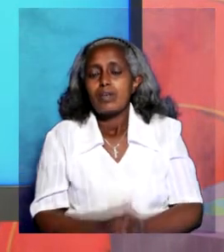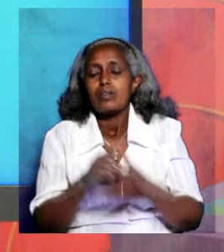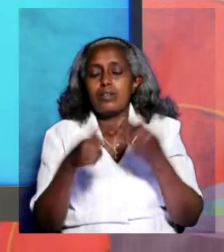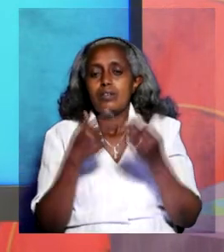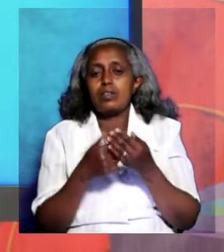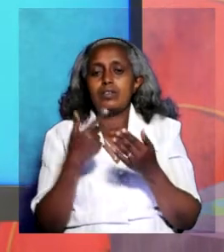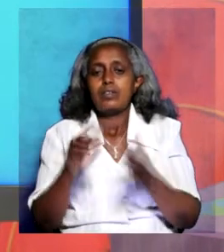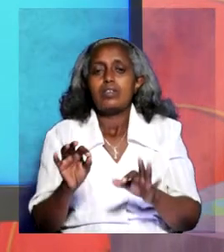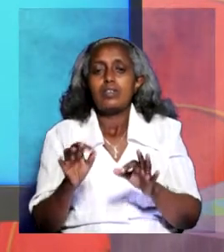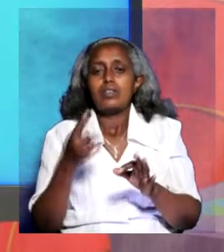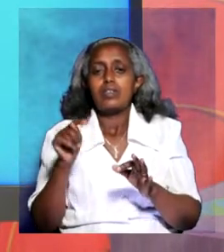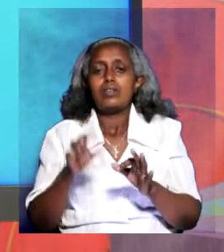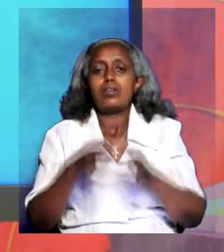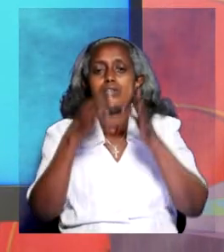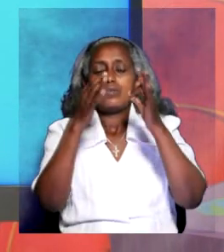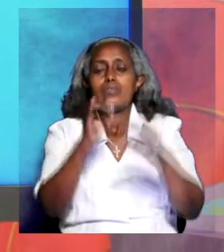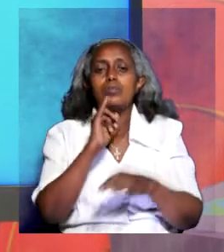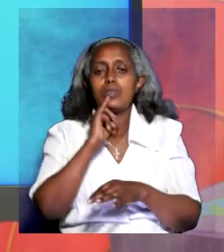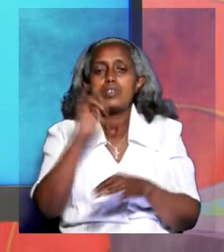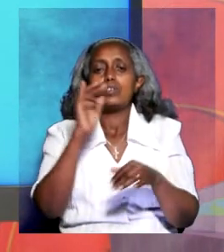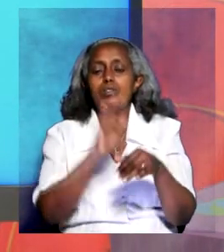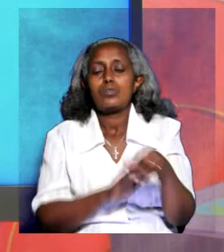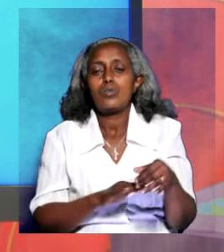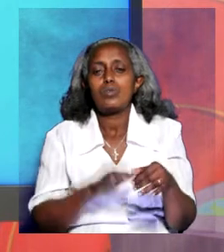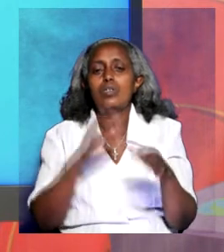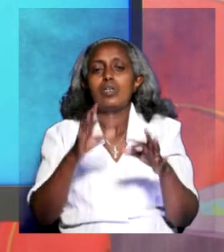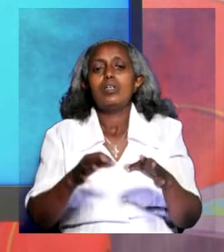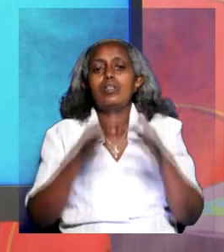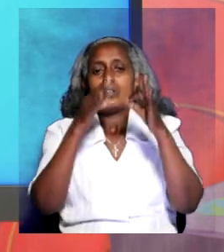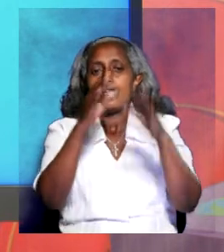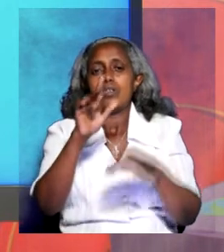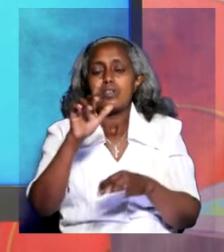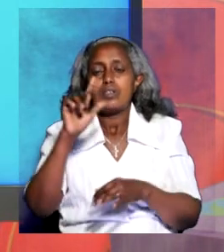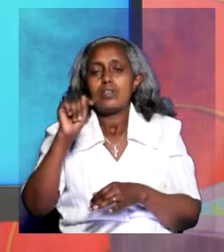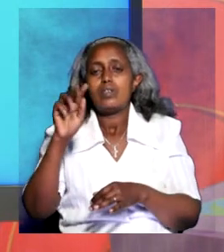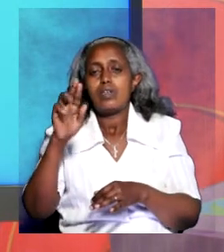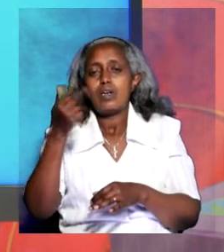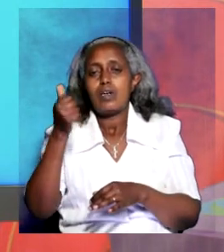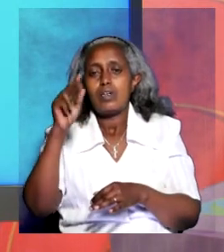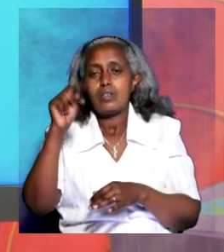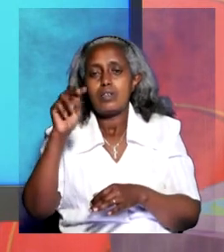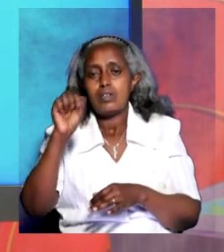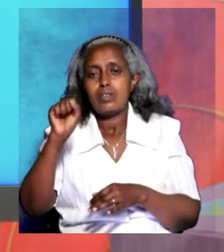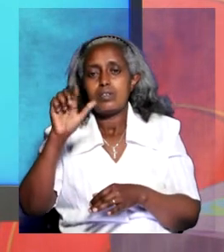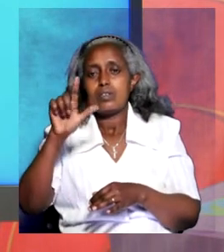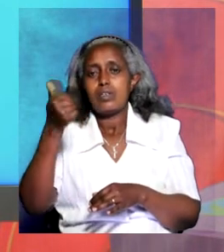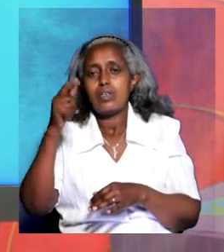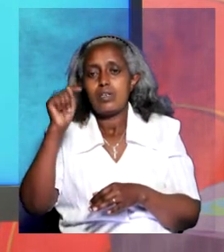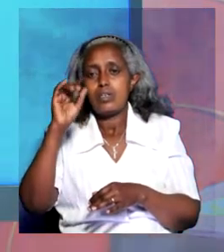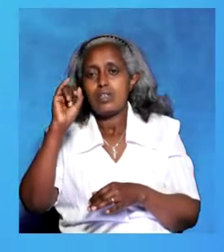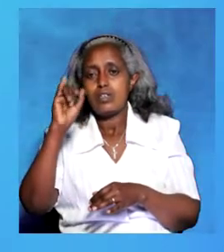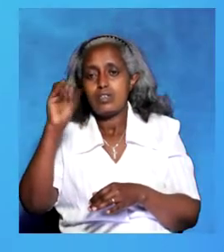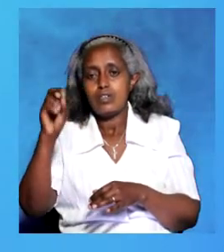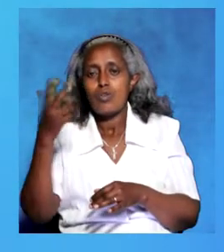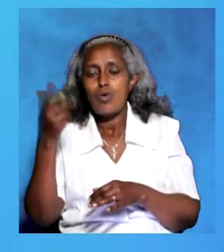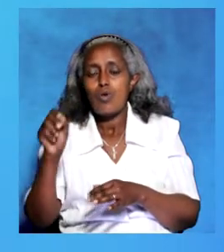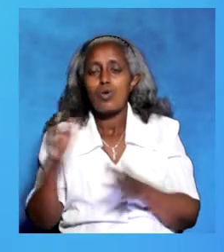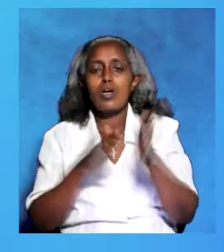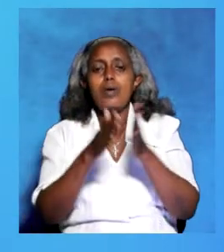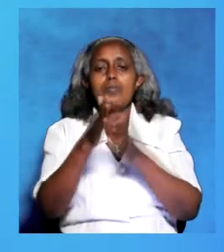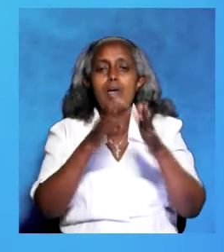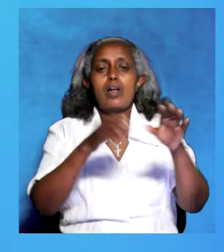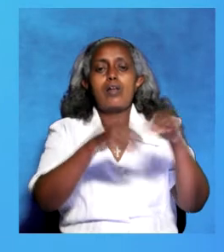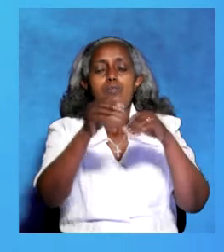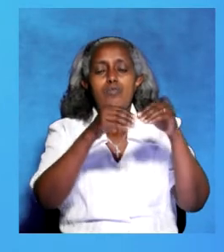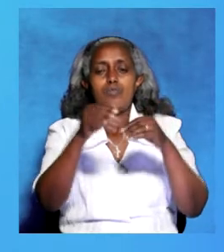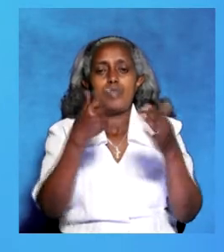the transformation is called translation or parallel movement. You can see